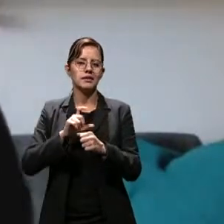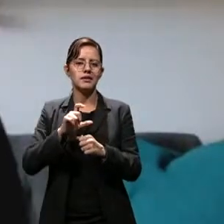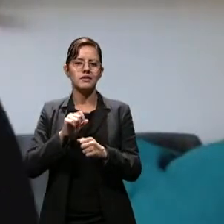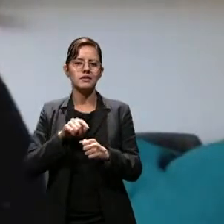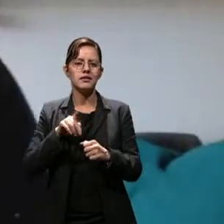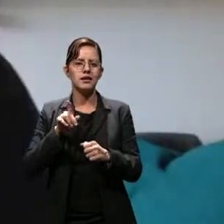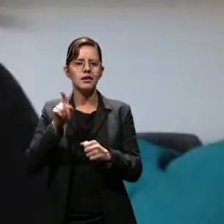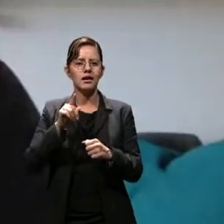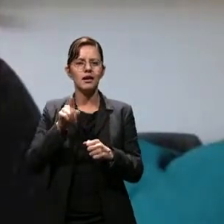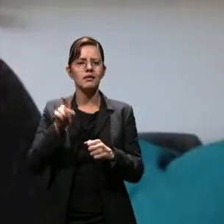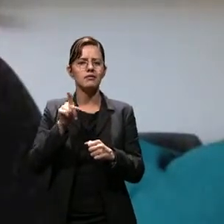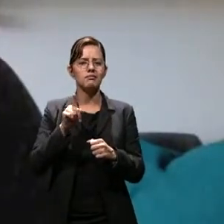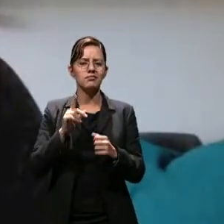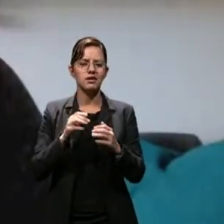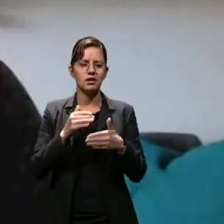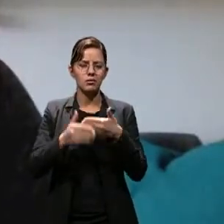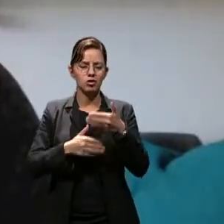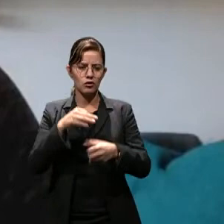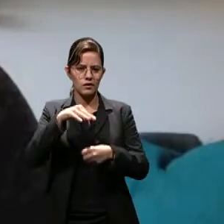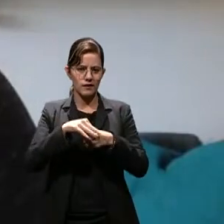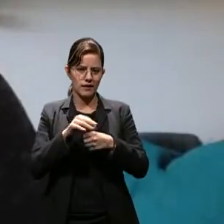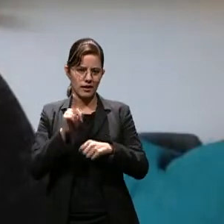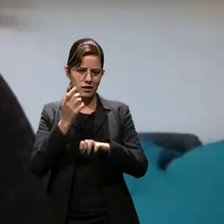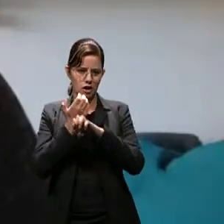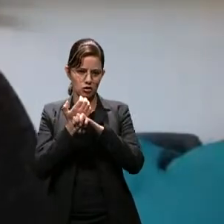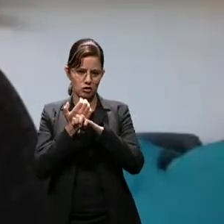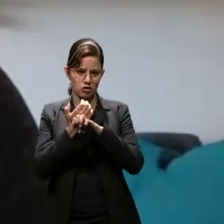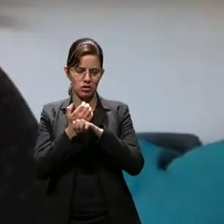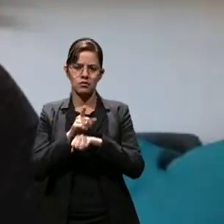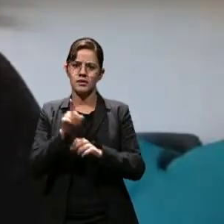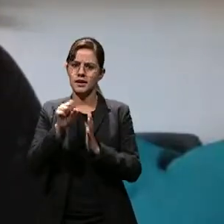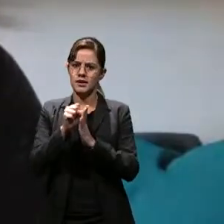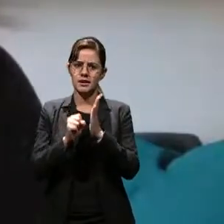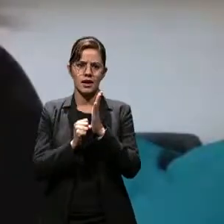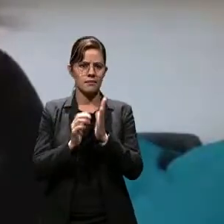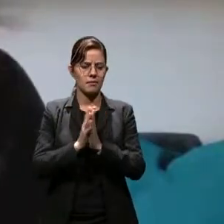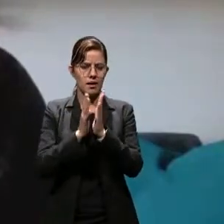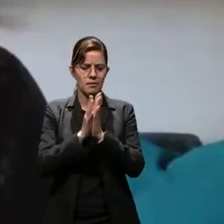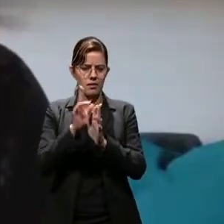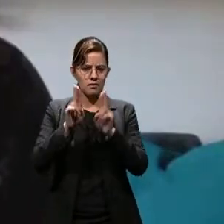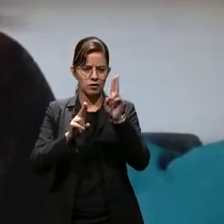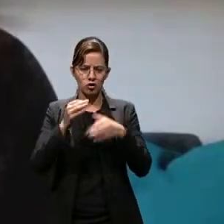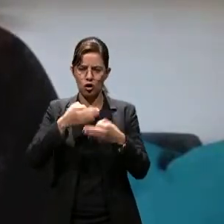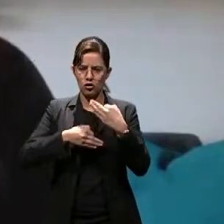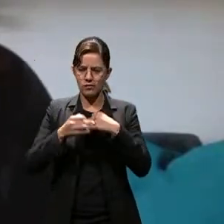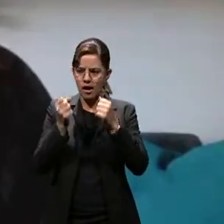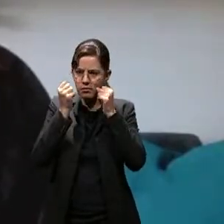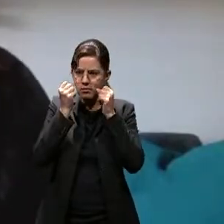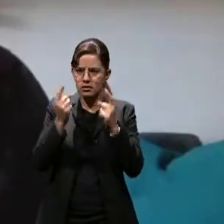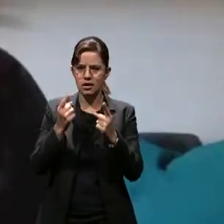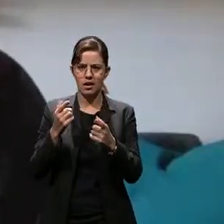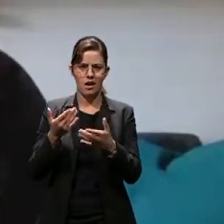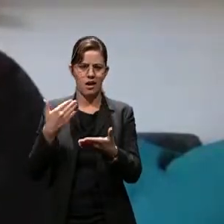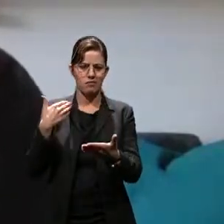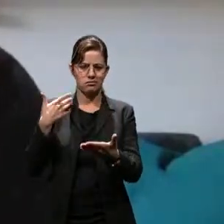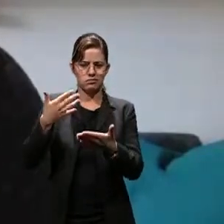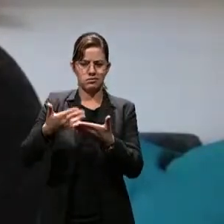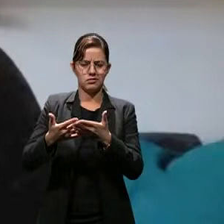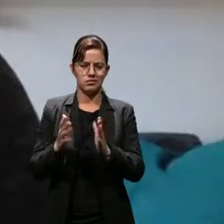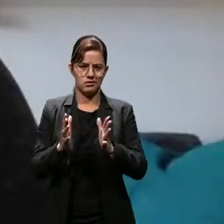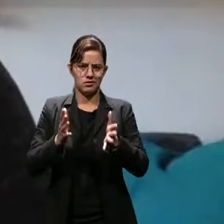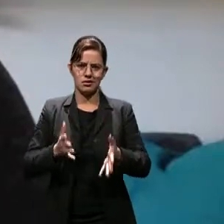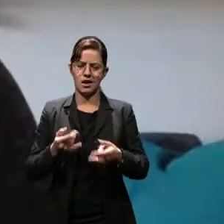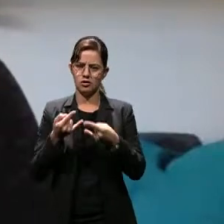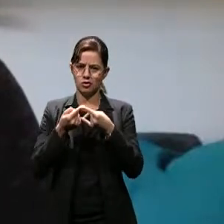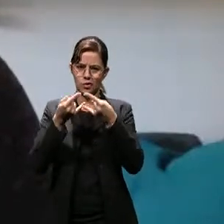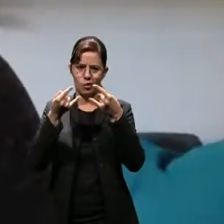electoral results in some of the democracies that we admire more, and that we